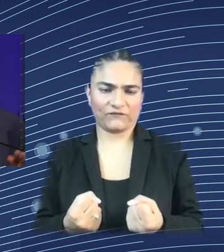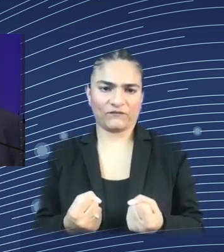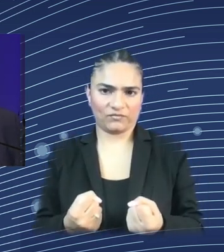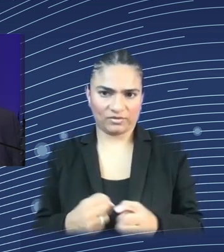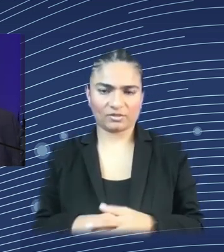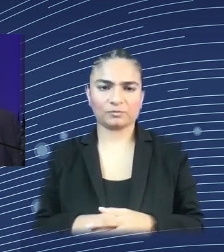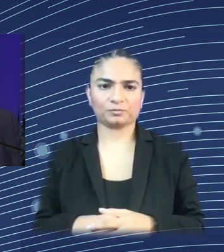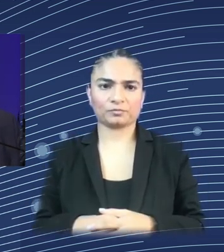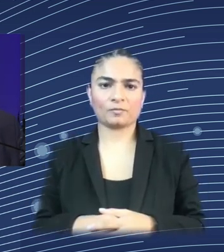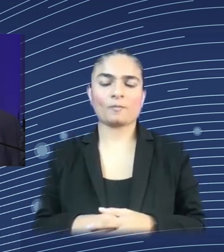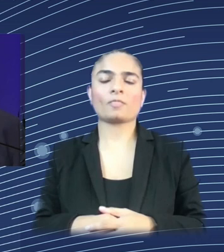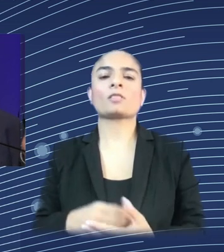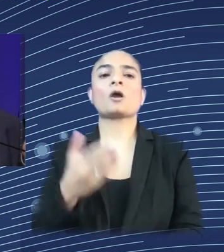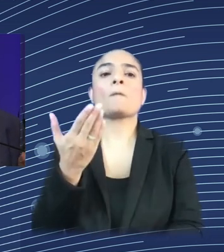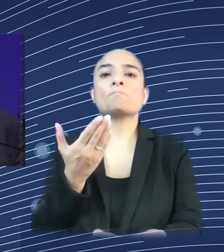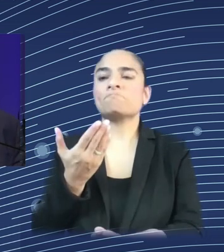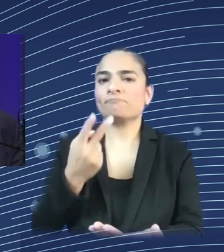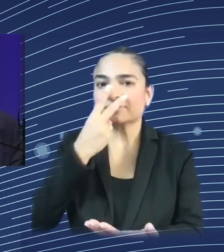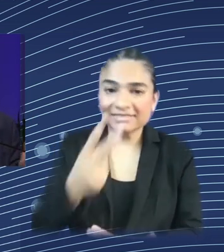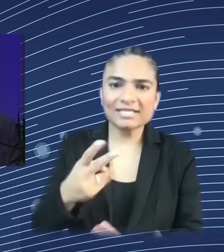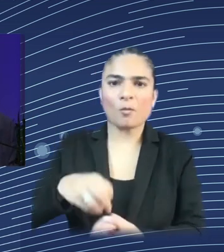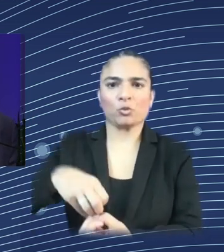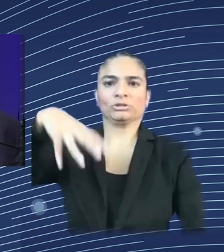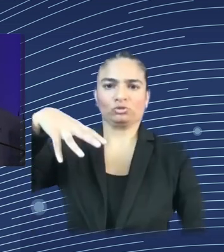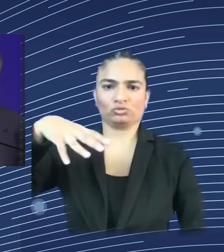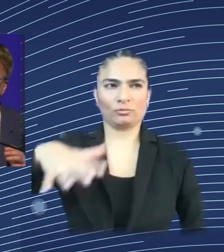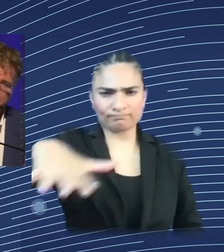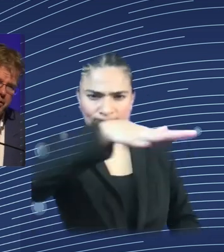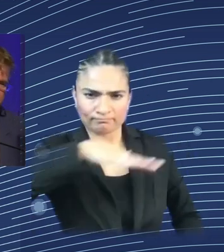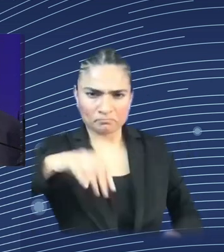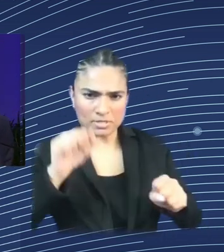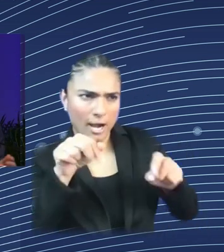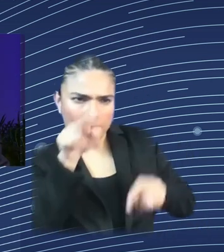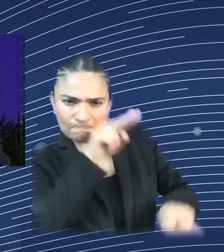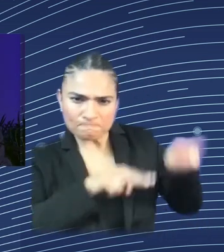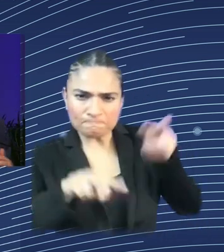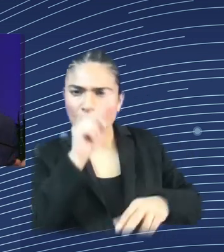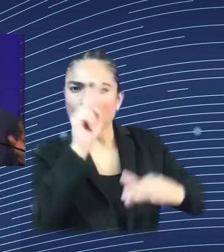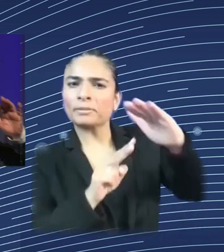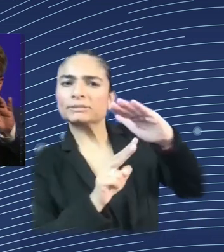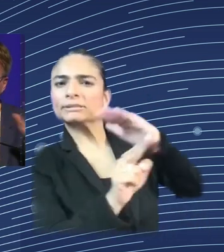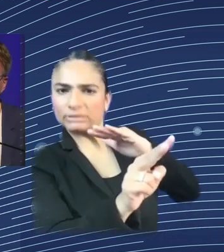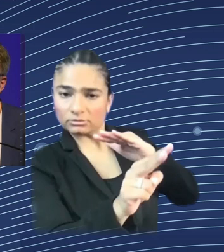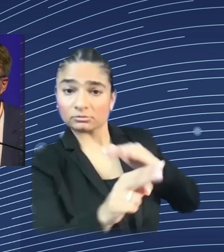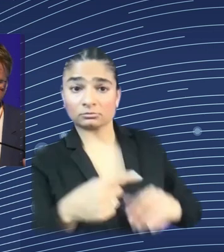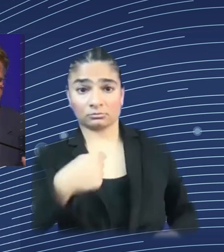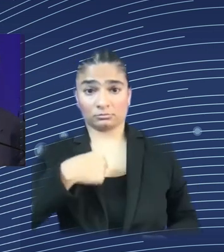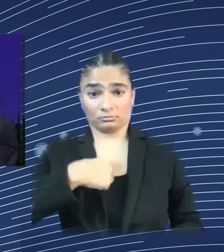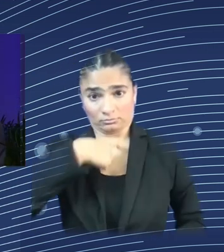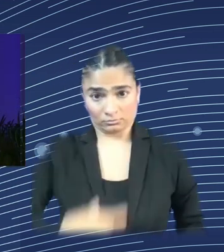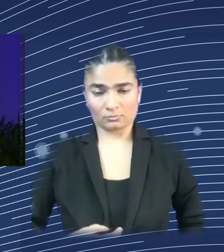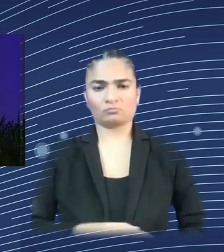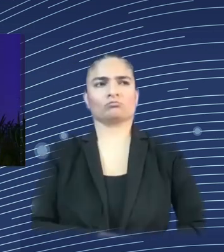So I will not go into detail because everybody knows the Holland case. I will not go into Belgium, Holland. That has nothing to do with